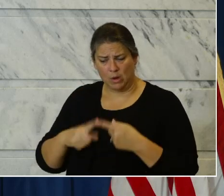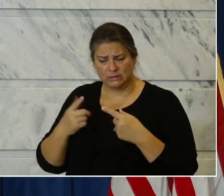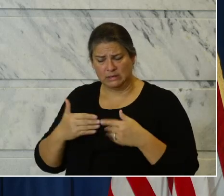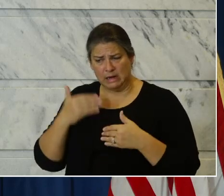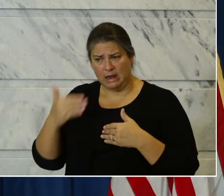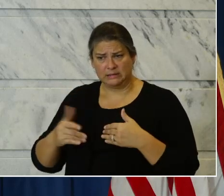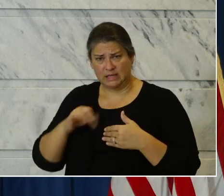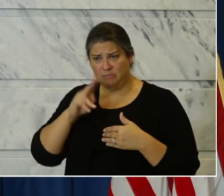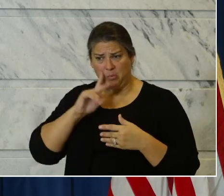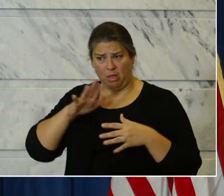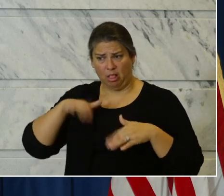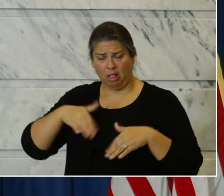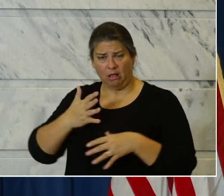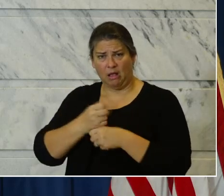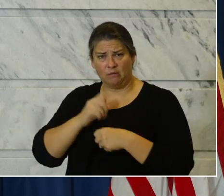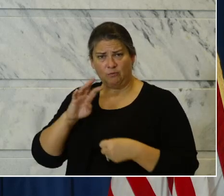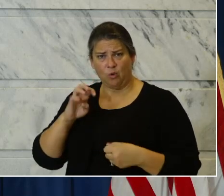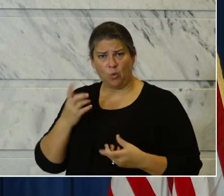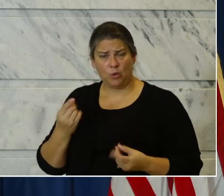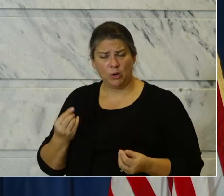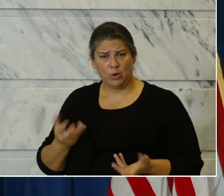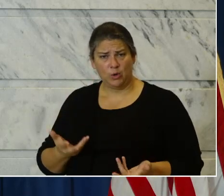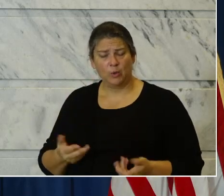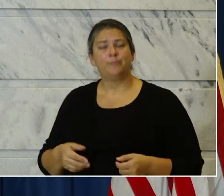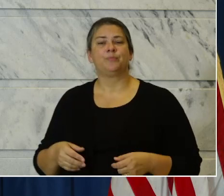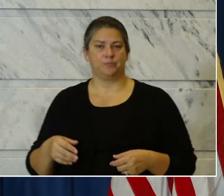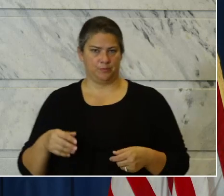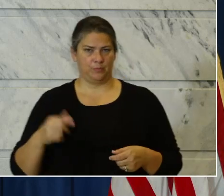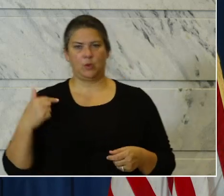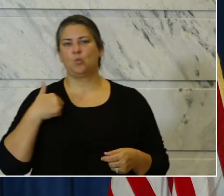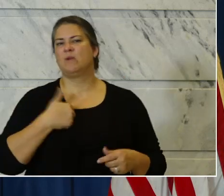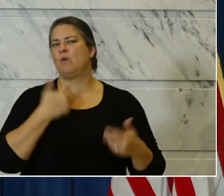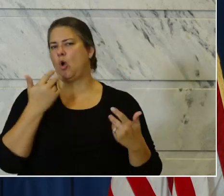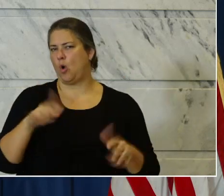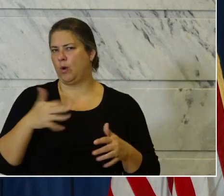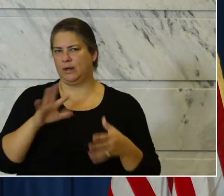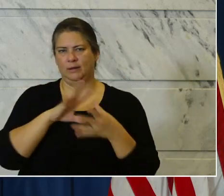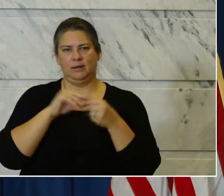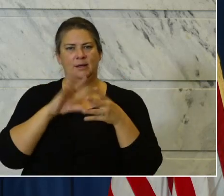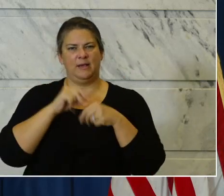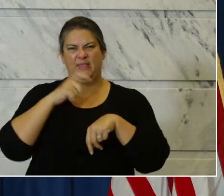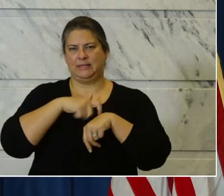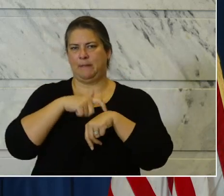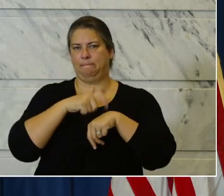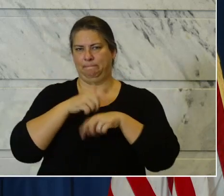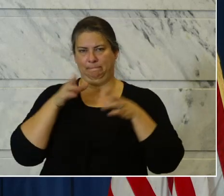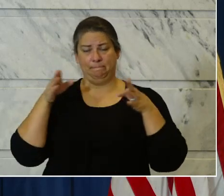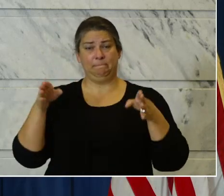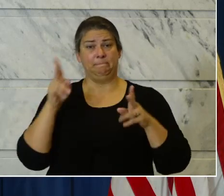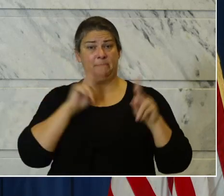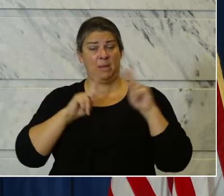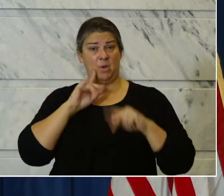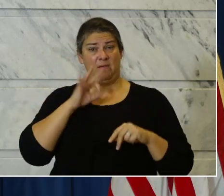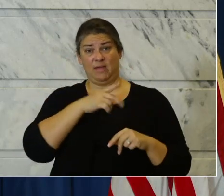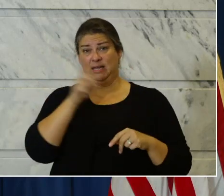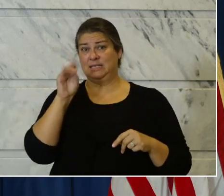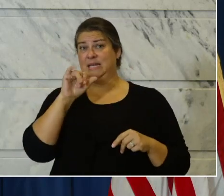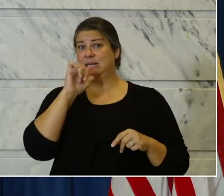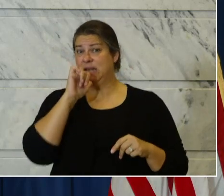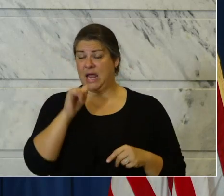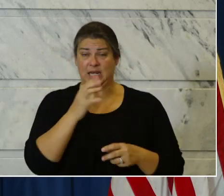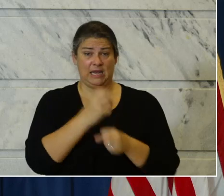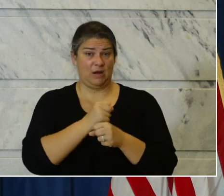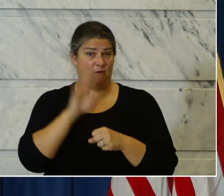their $400? We've addressed the timeline issue, but again, for the people who didn't receive